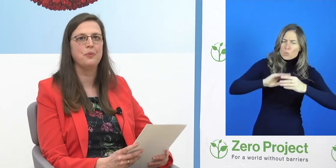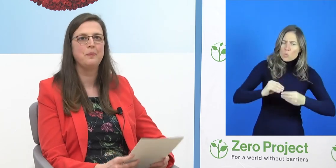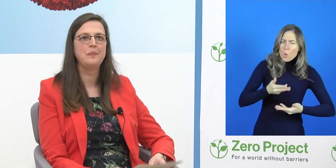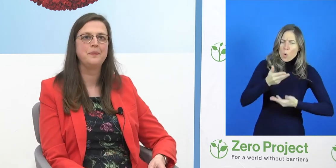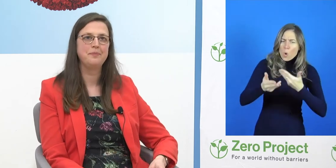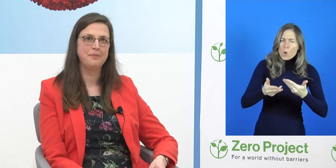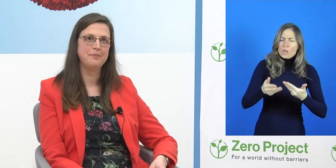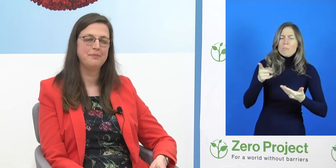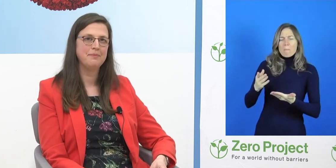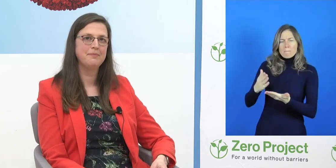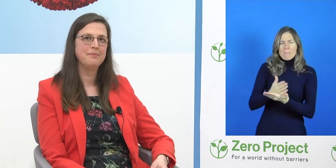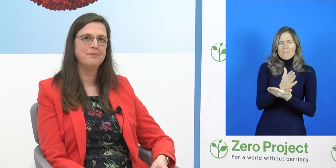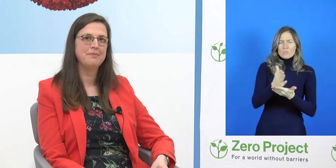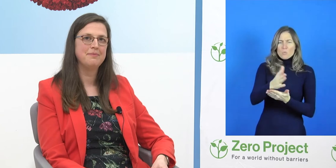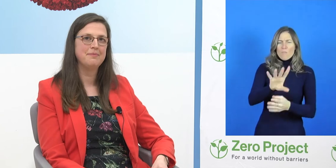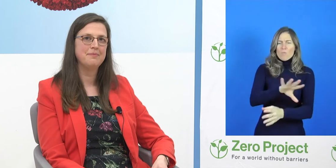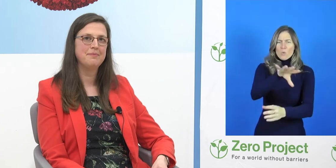inclusion.